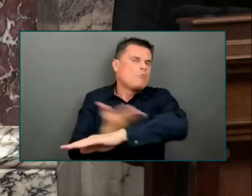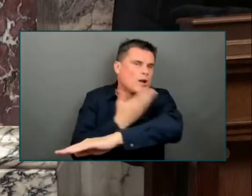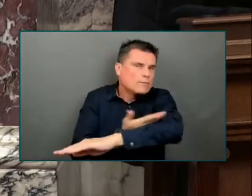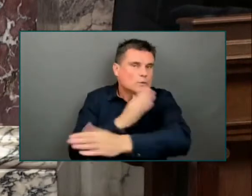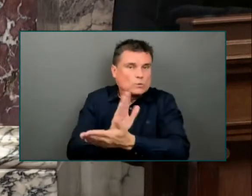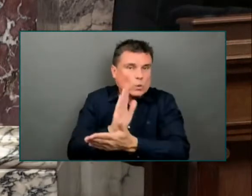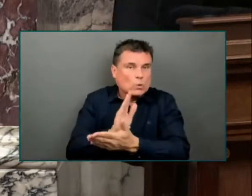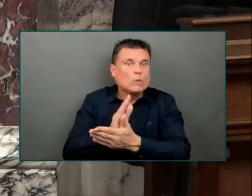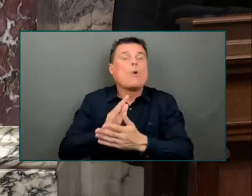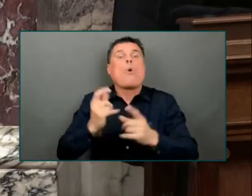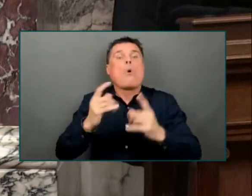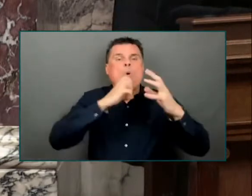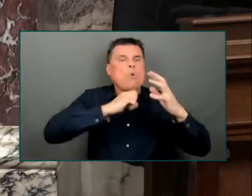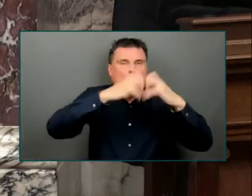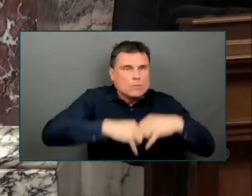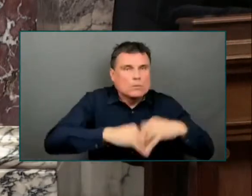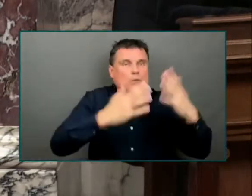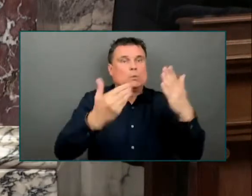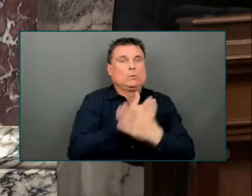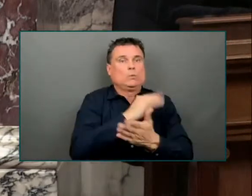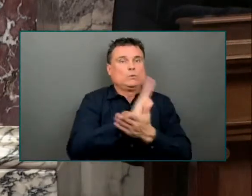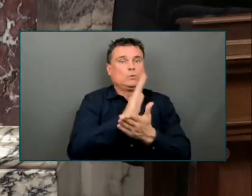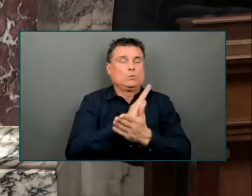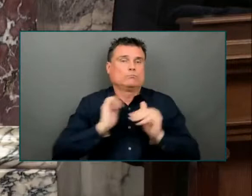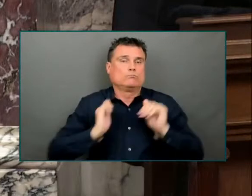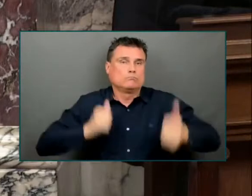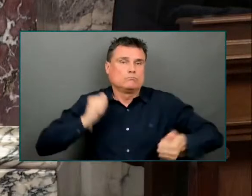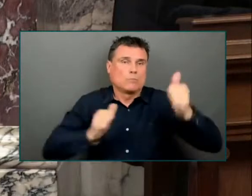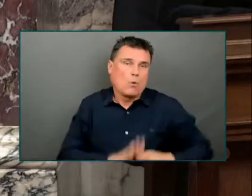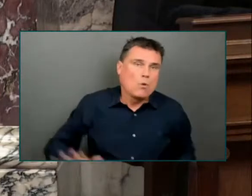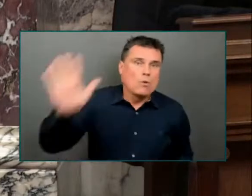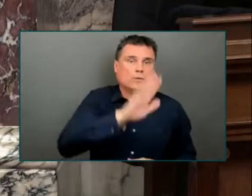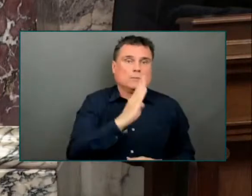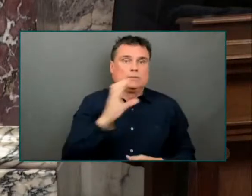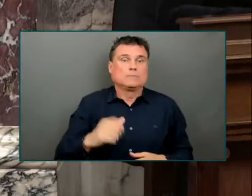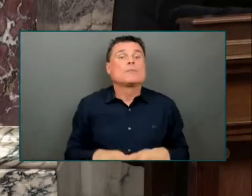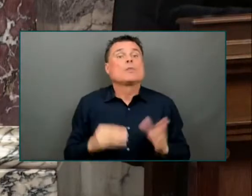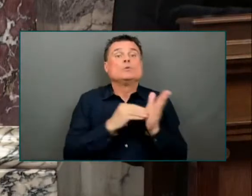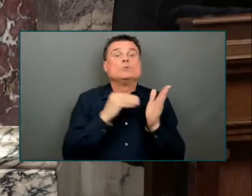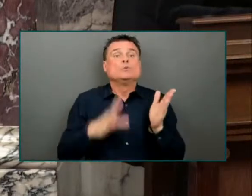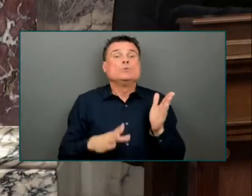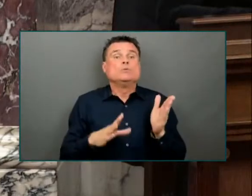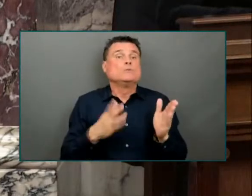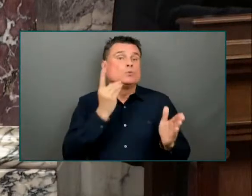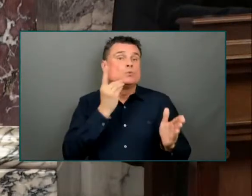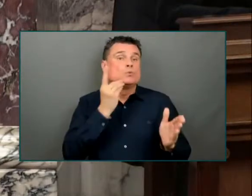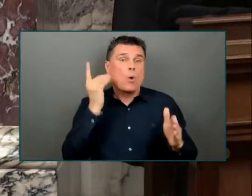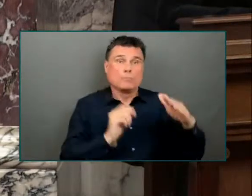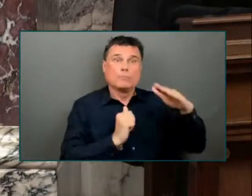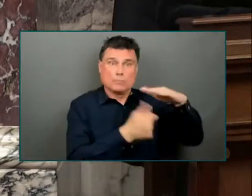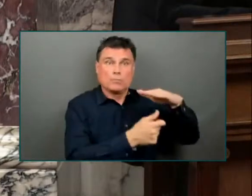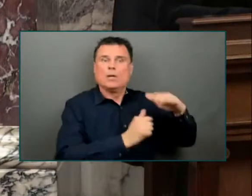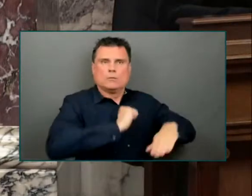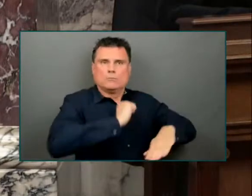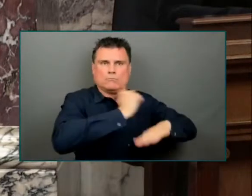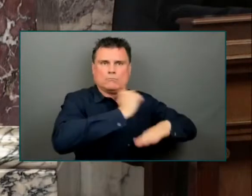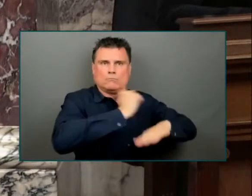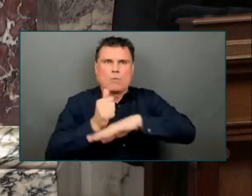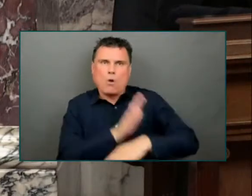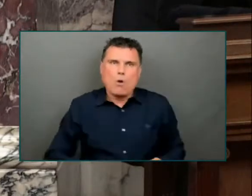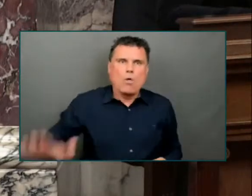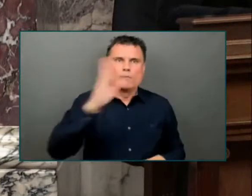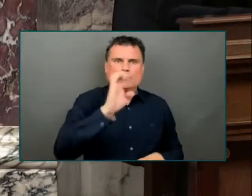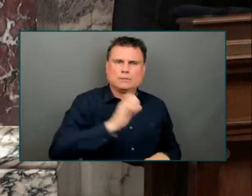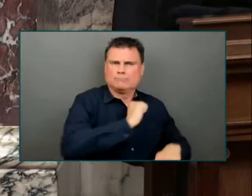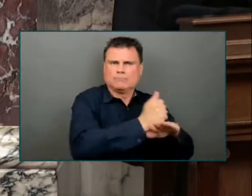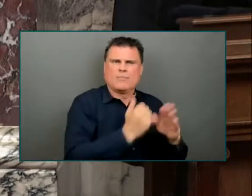more. It means new state-of-the-art post-secondary facilities like BCIT's Health Science Building and a National